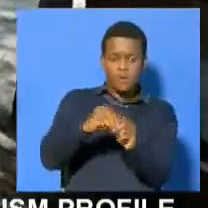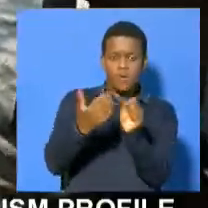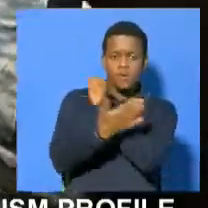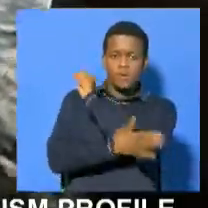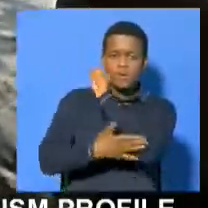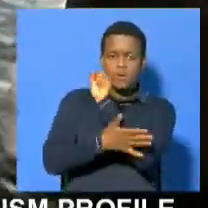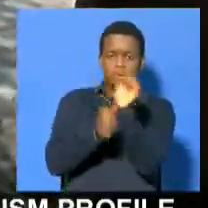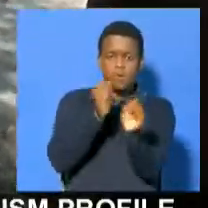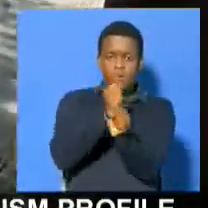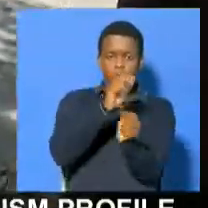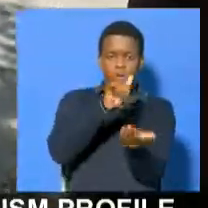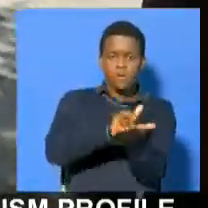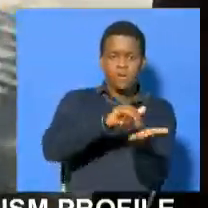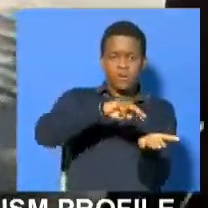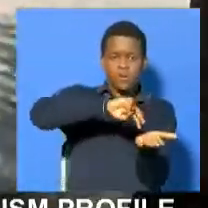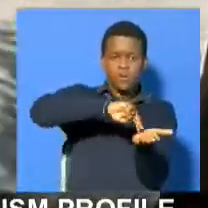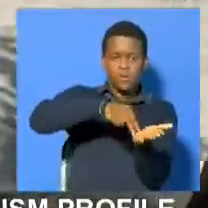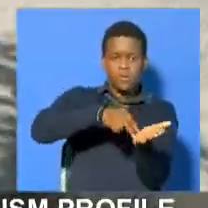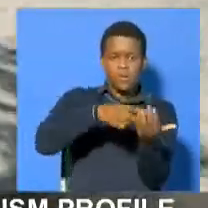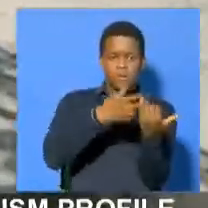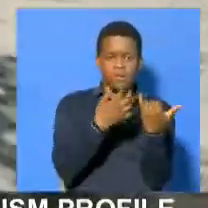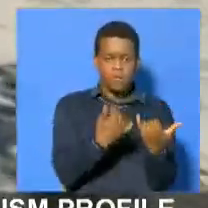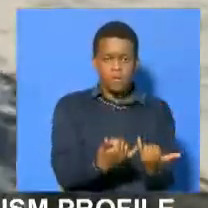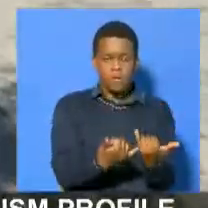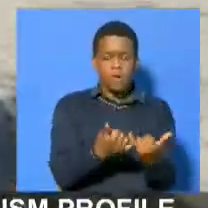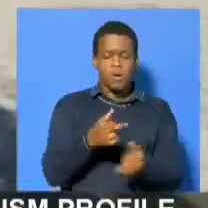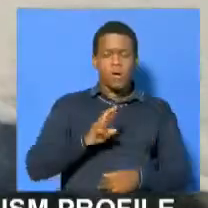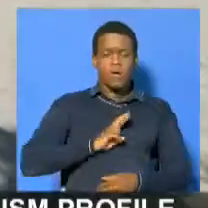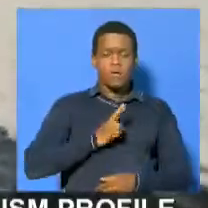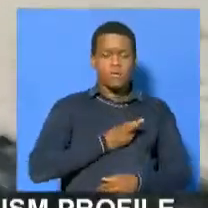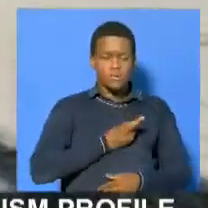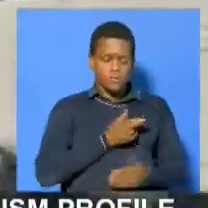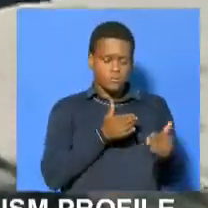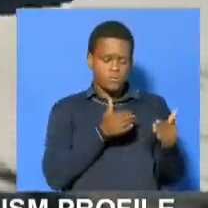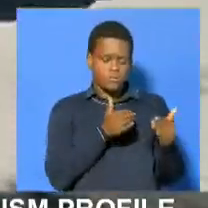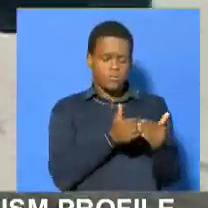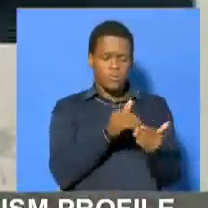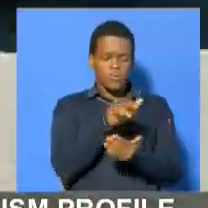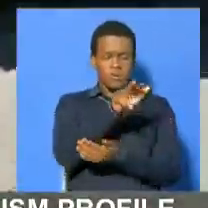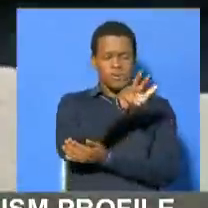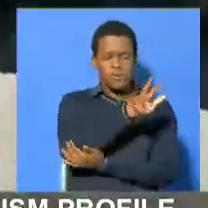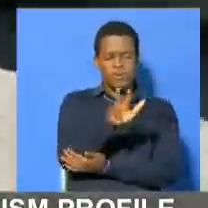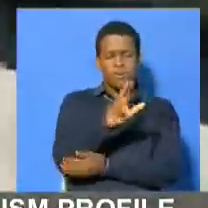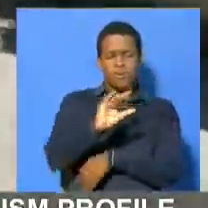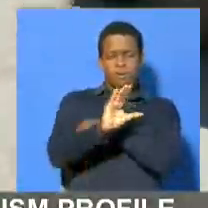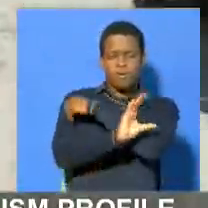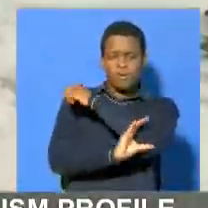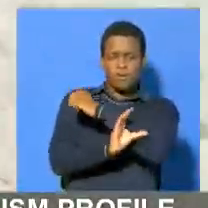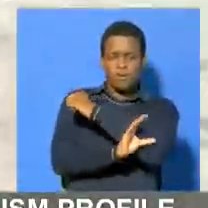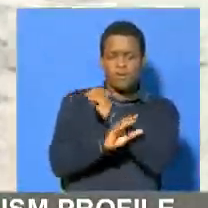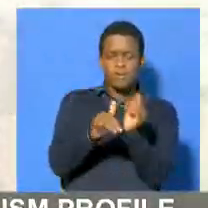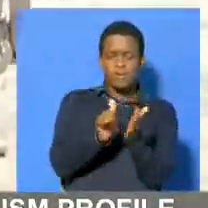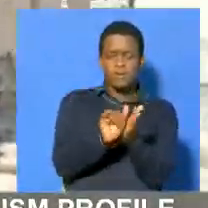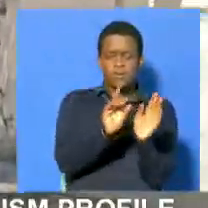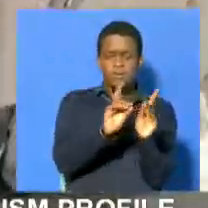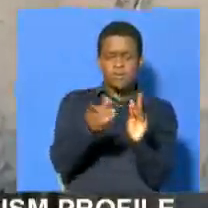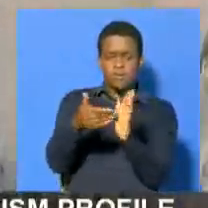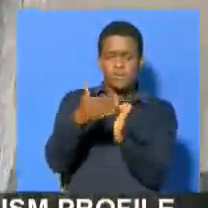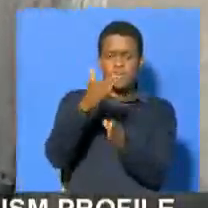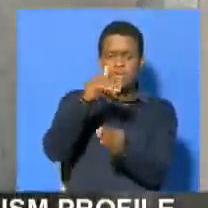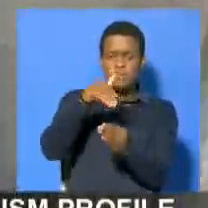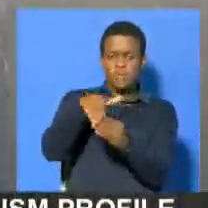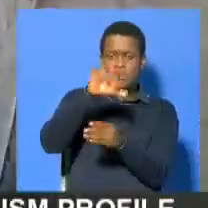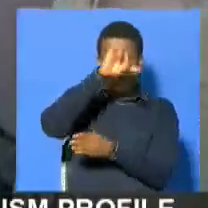which means a lot of, right now we are standing at around 30 countries that are represented in the